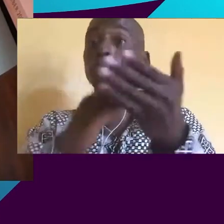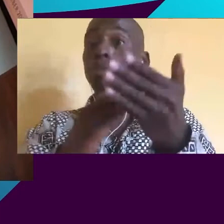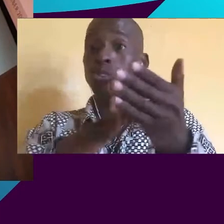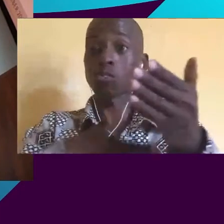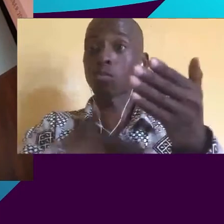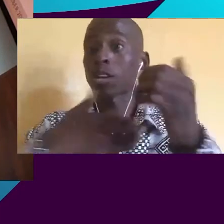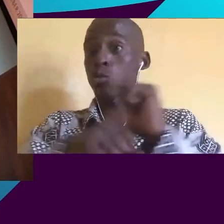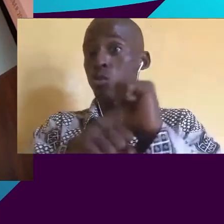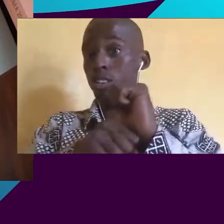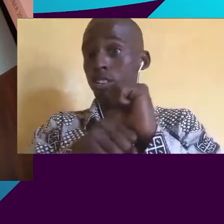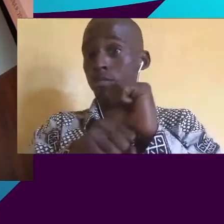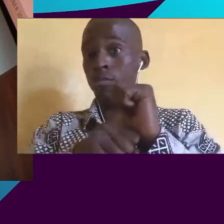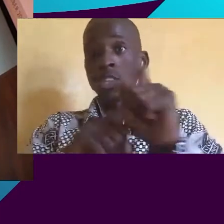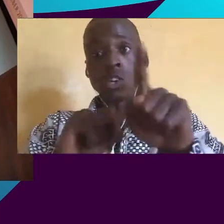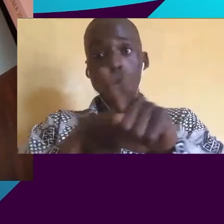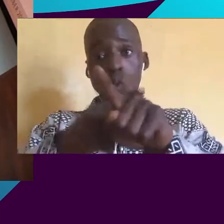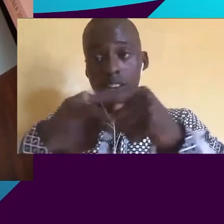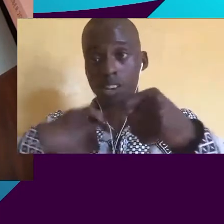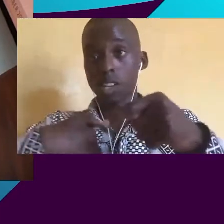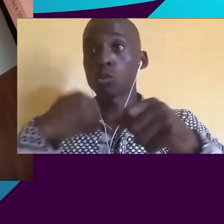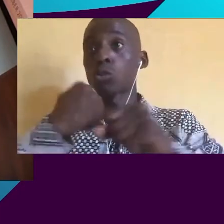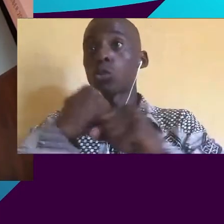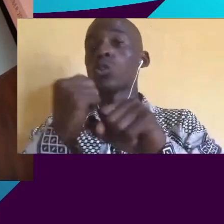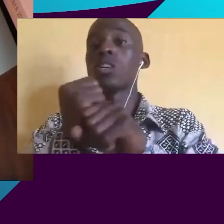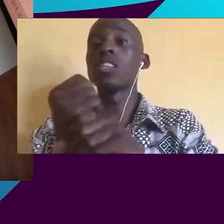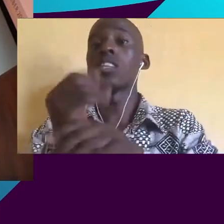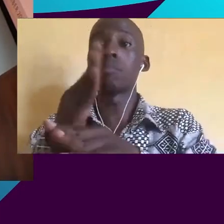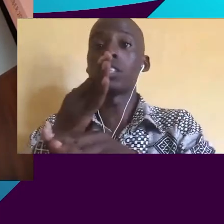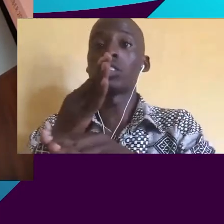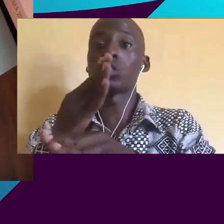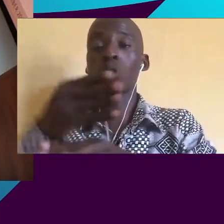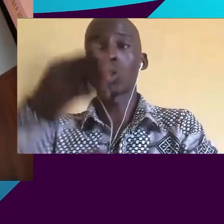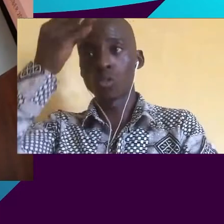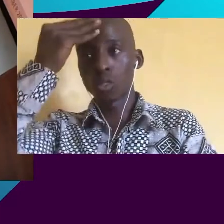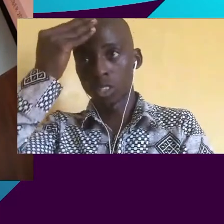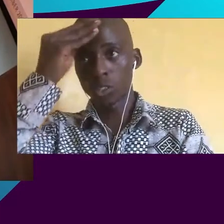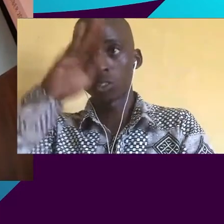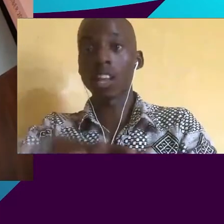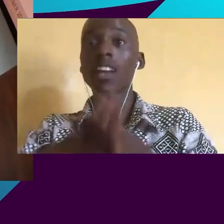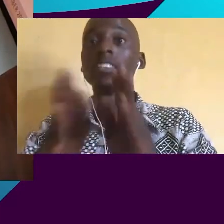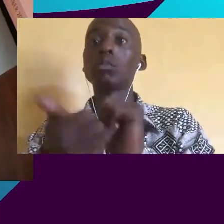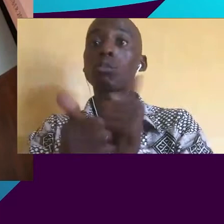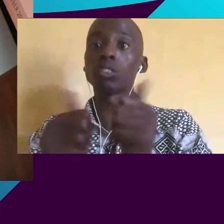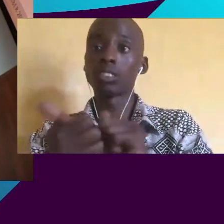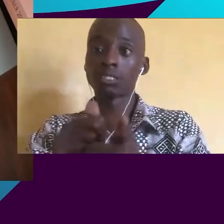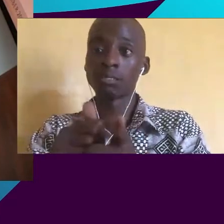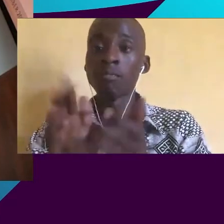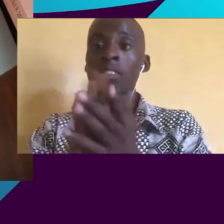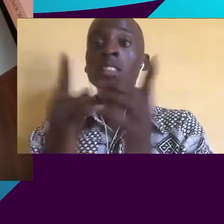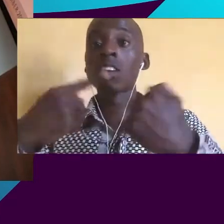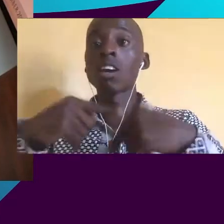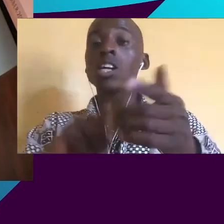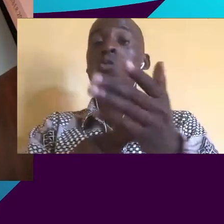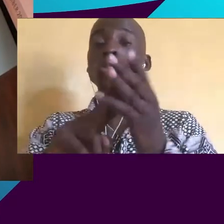when I was still working with the Minister of Education and Sports, and we used to challenge